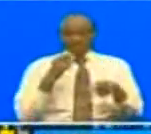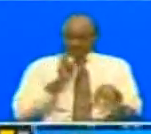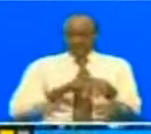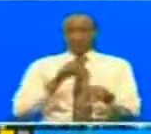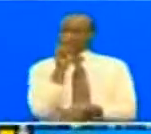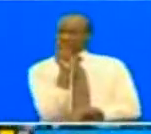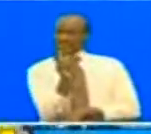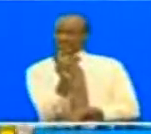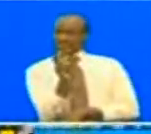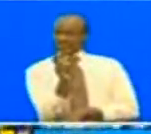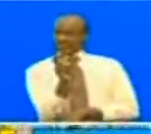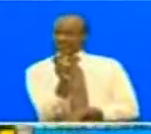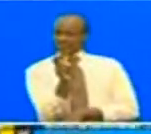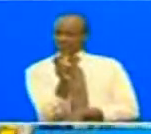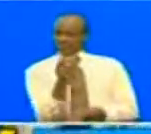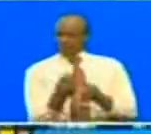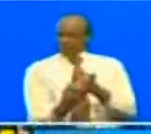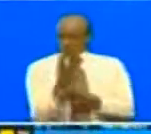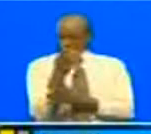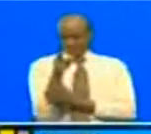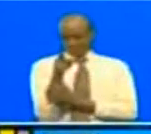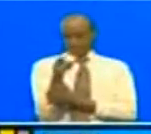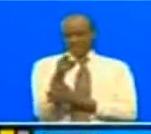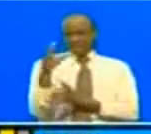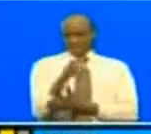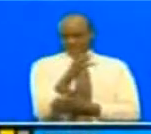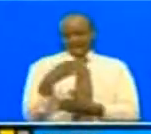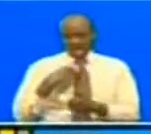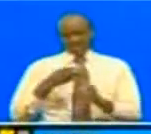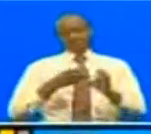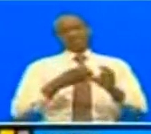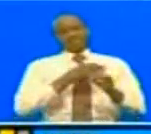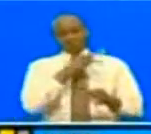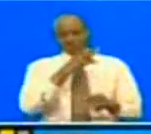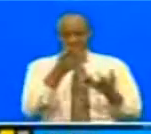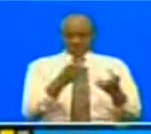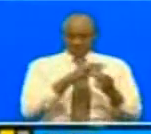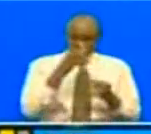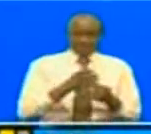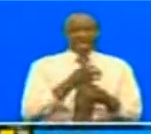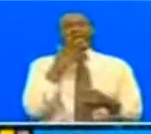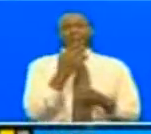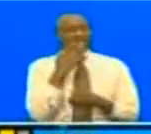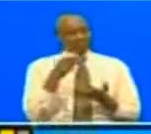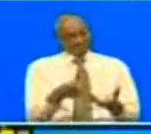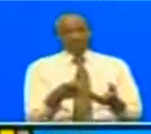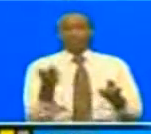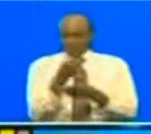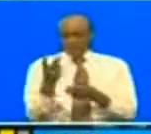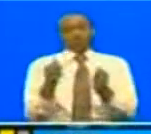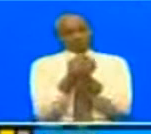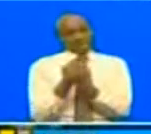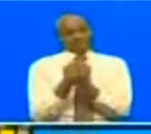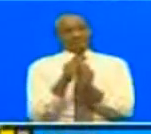at our growth in beer and spirits in Africa, the two go hand in hand. And